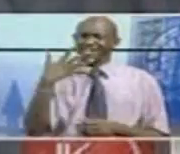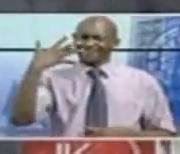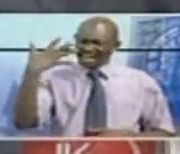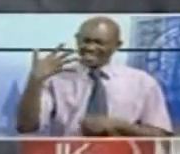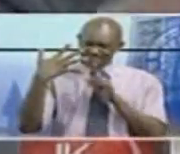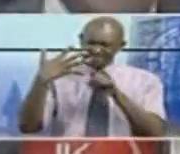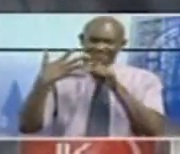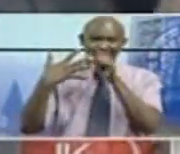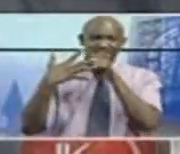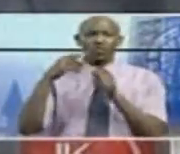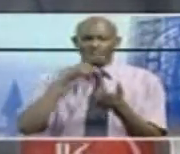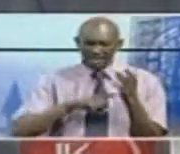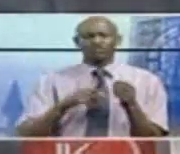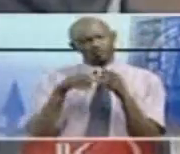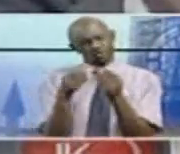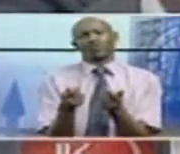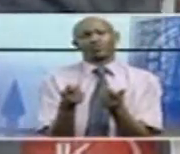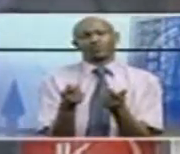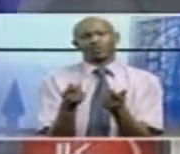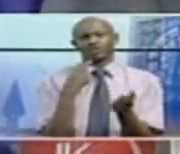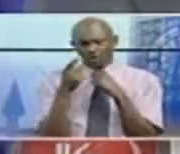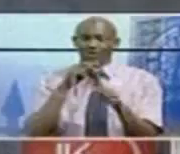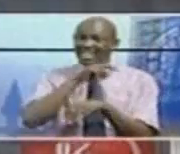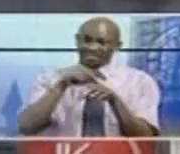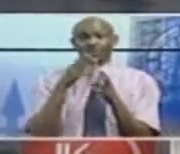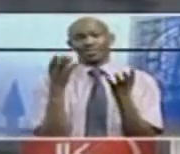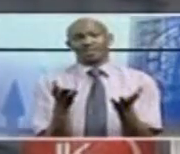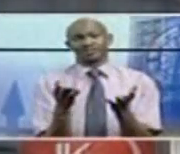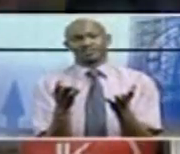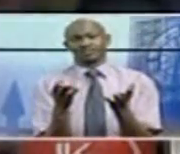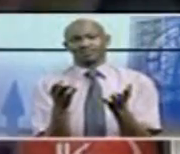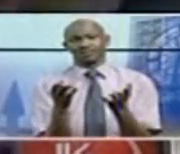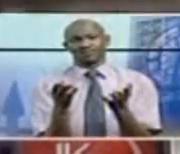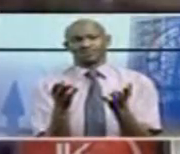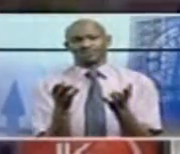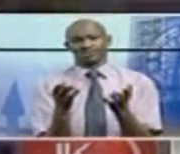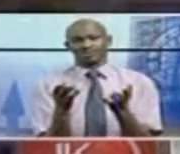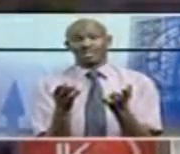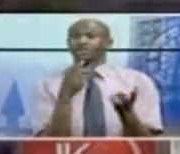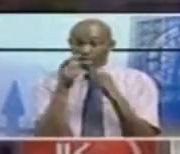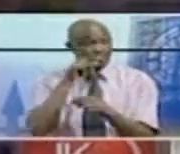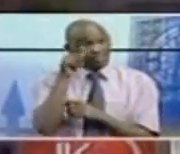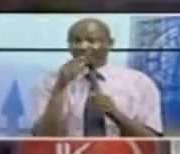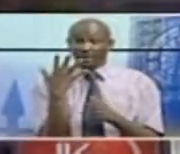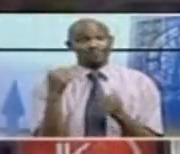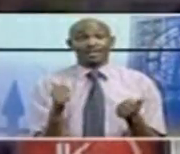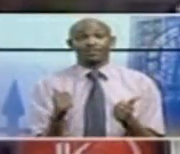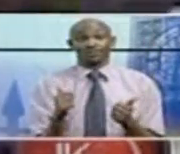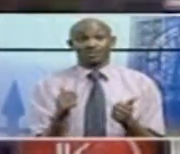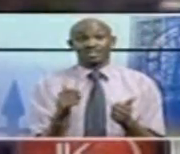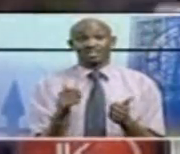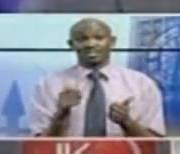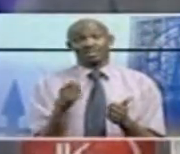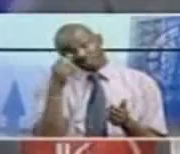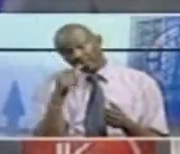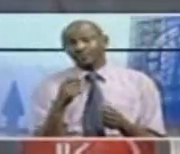5 issues they want to talk about as for the national dialogue. He talked about them. No. He talked about them. He has not talked about the 5 issues. Security. He is